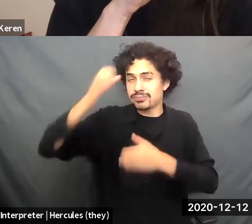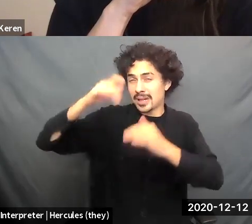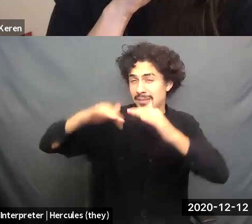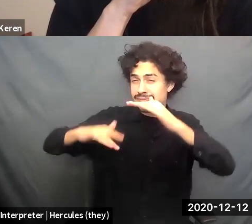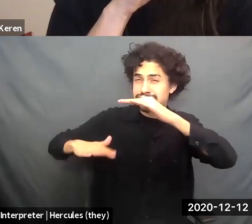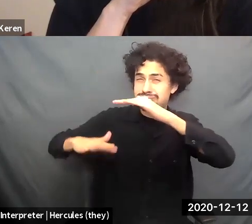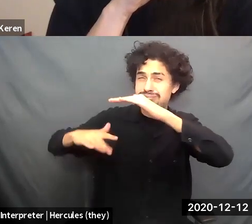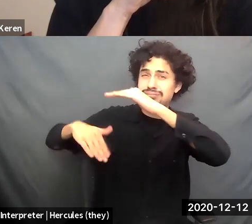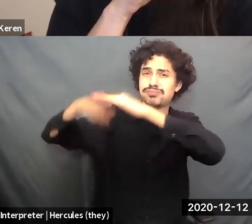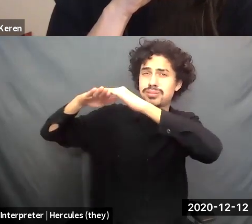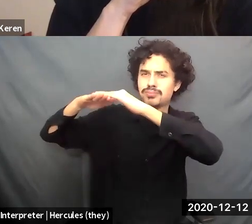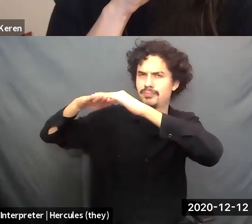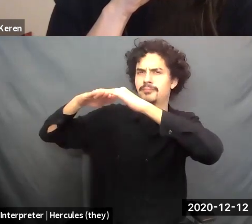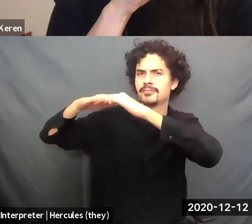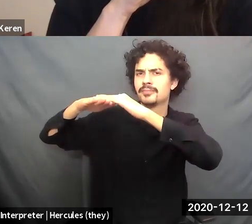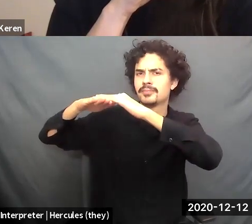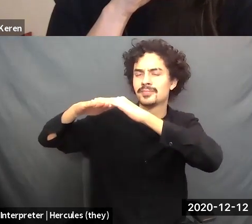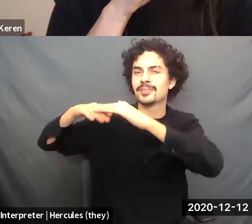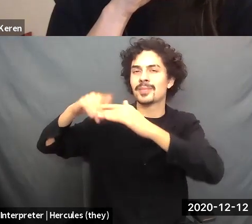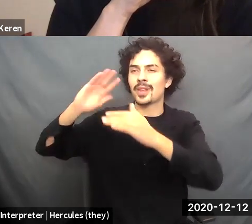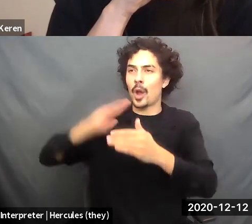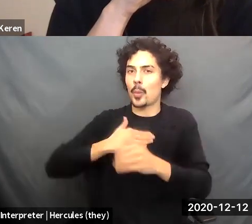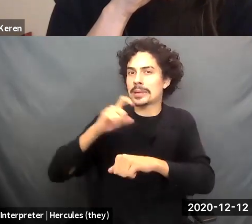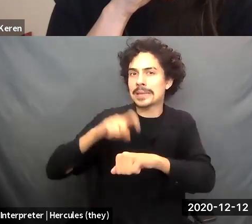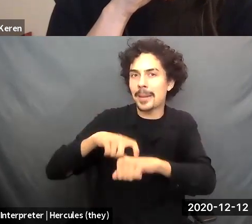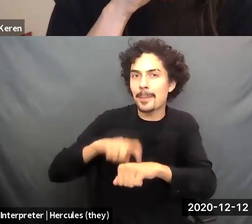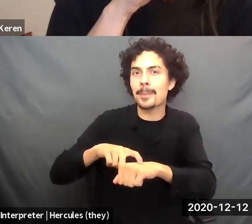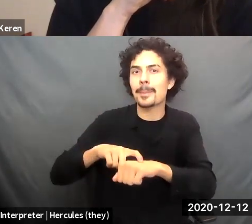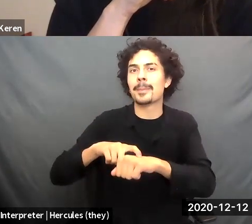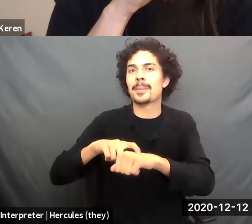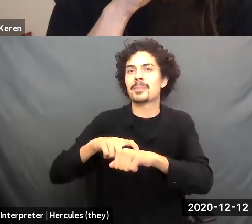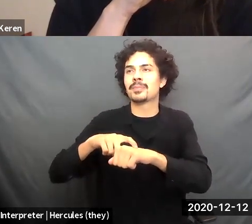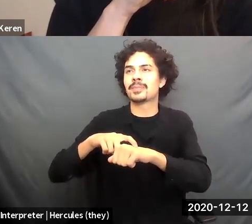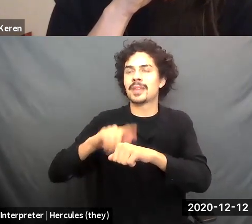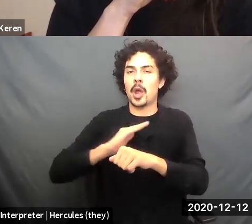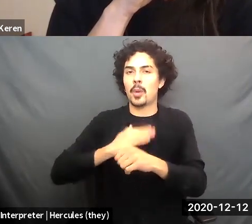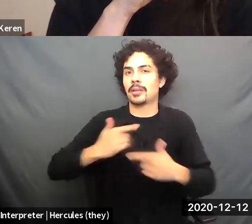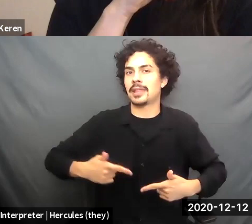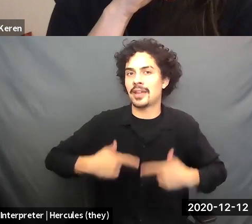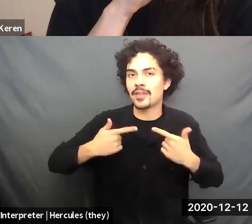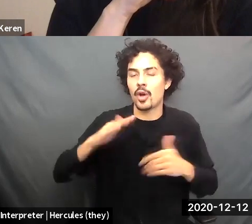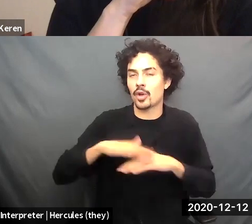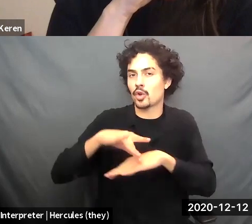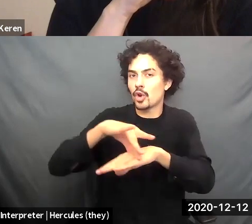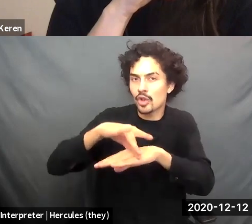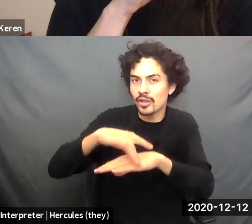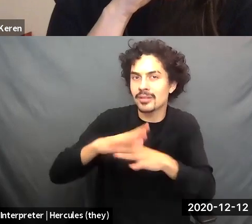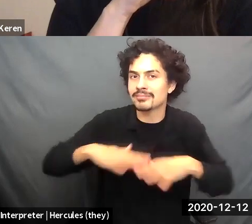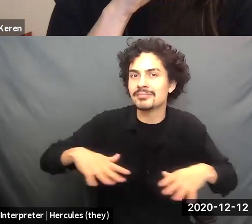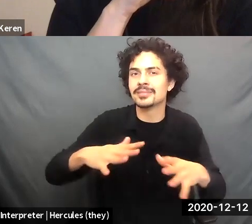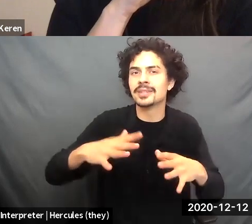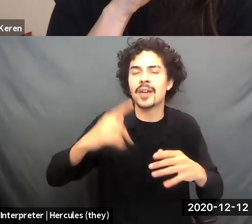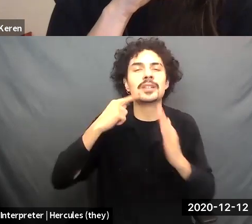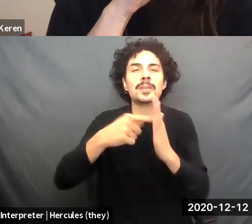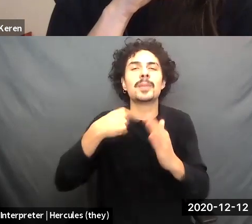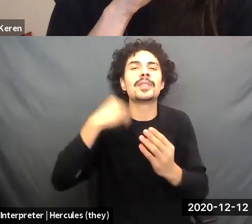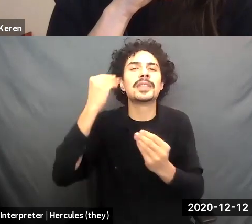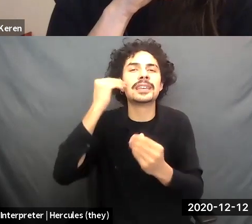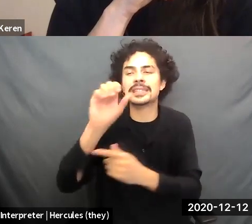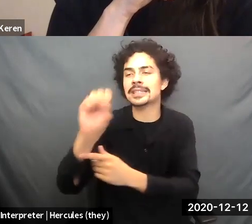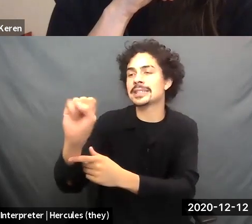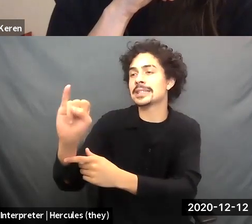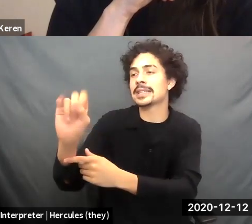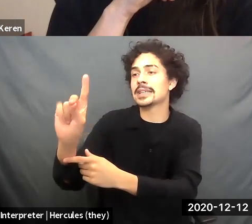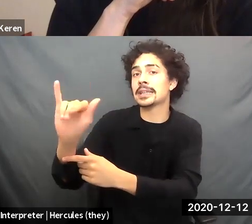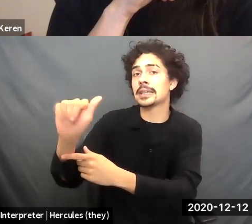experiences that have happened before the time in which we have kind of inhabited the planet. I'm thinking about someone even like City of Hartman,